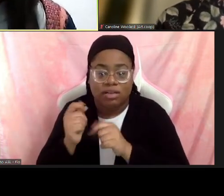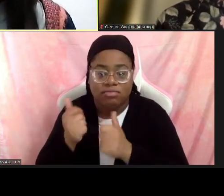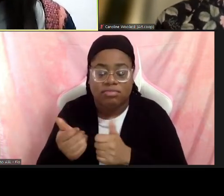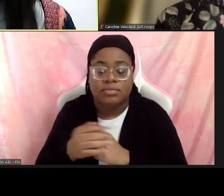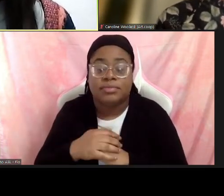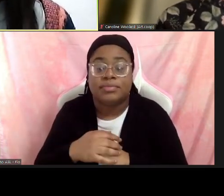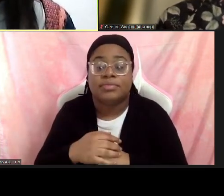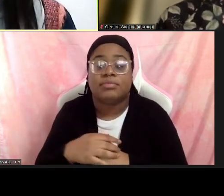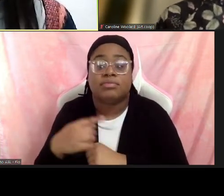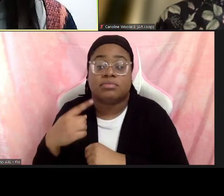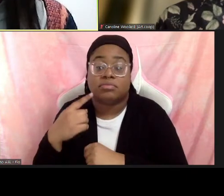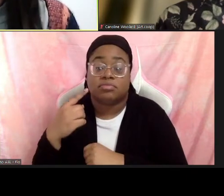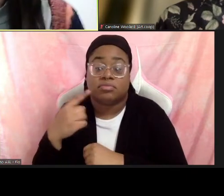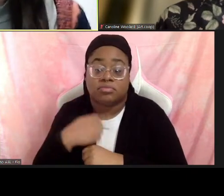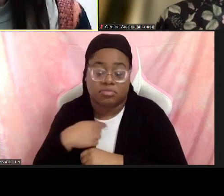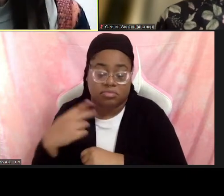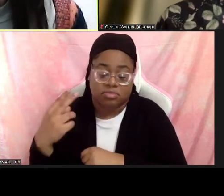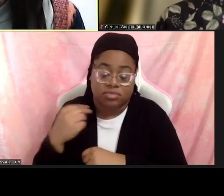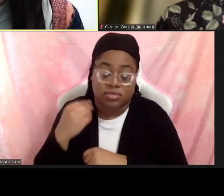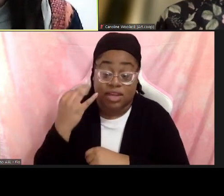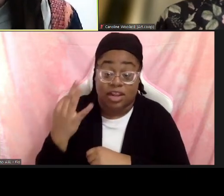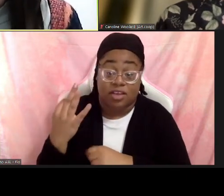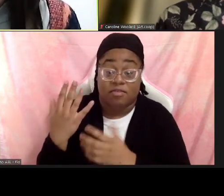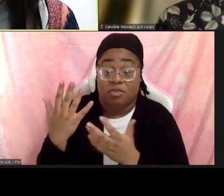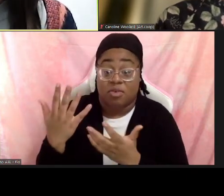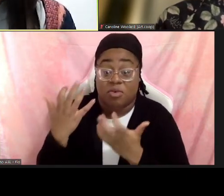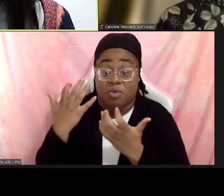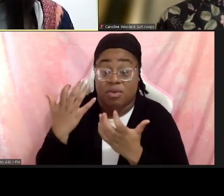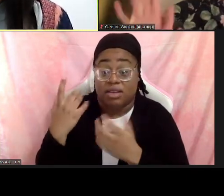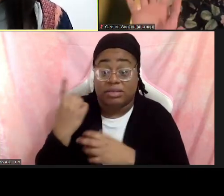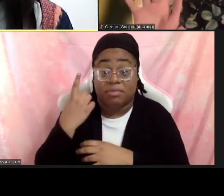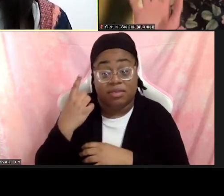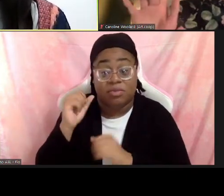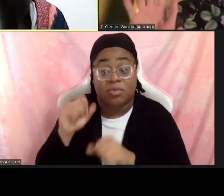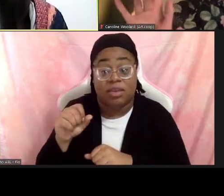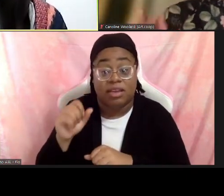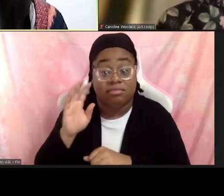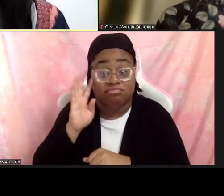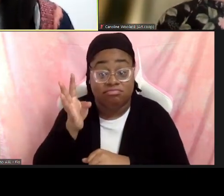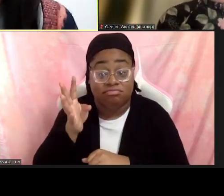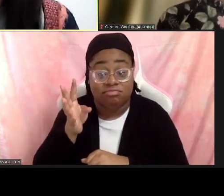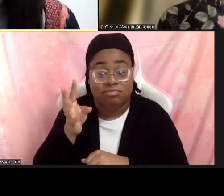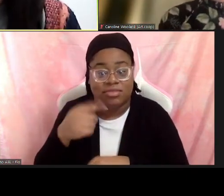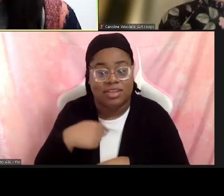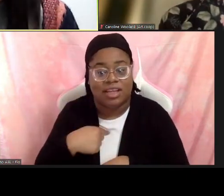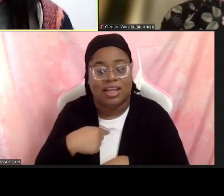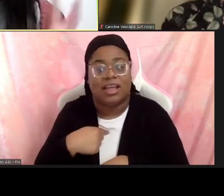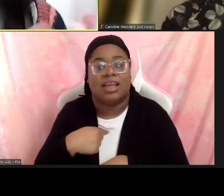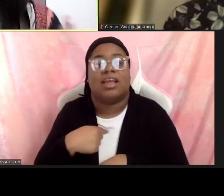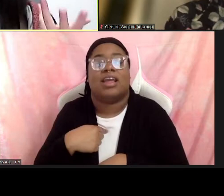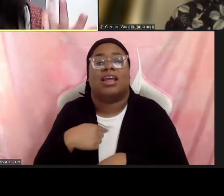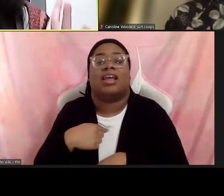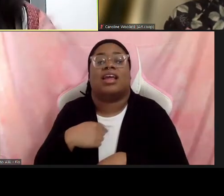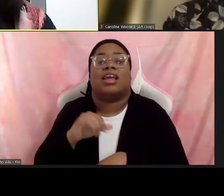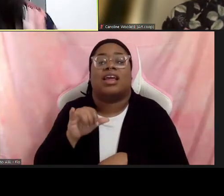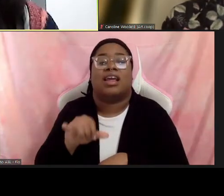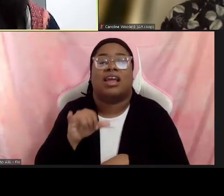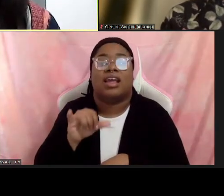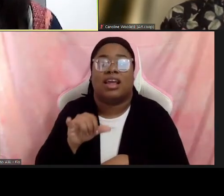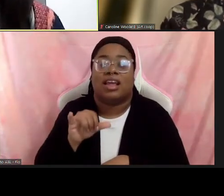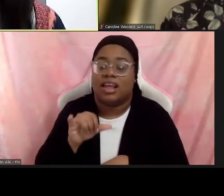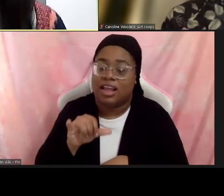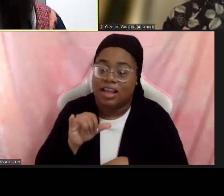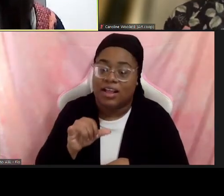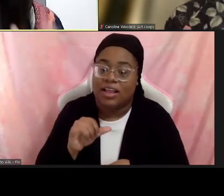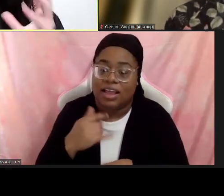And he told me, no, but if you want, we can make it. So I was a bit naive, and